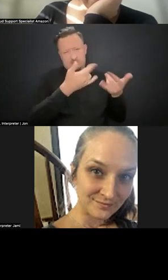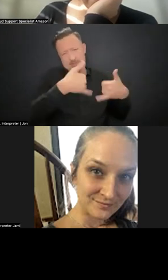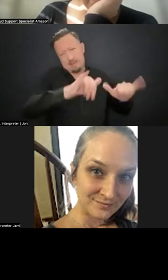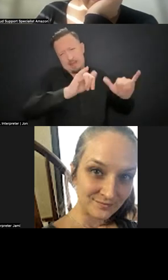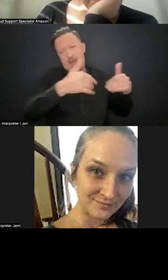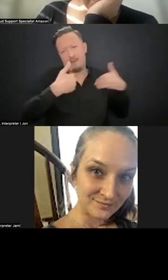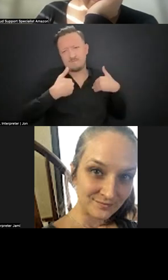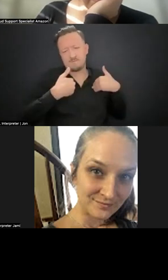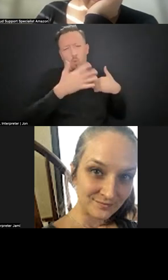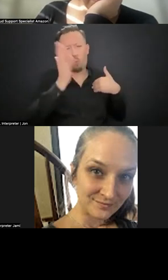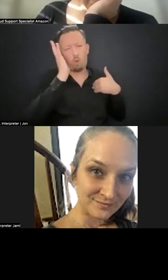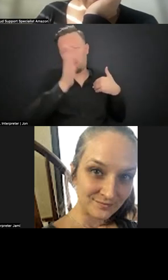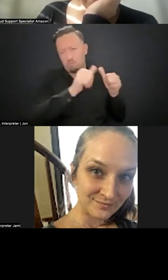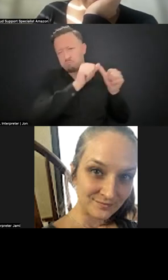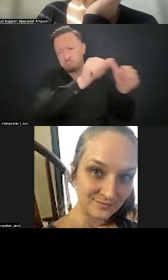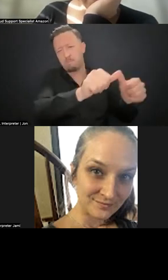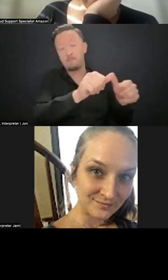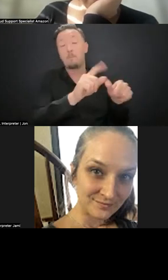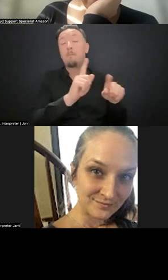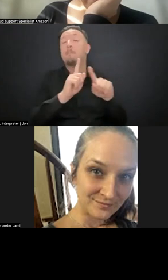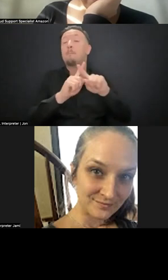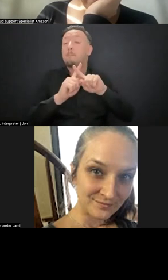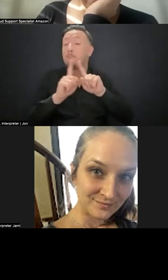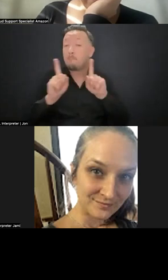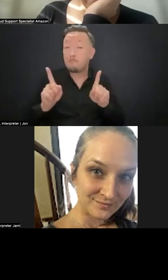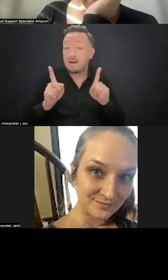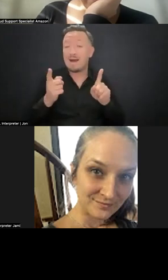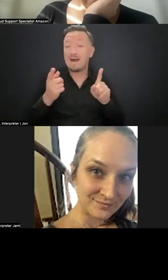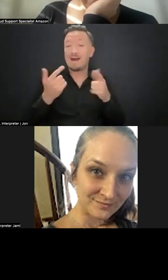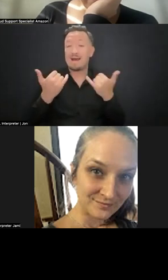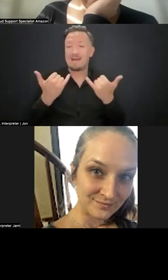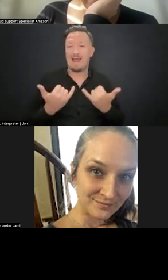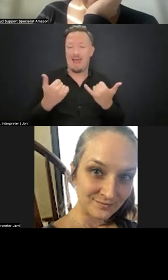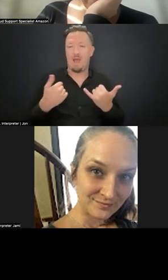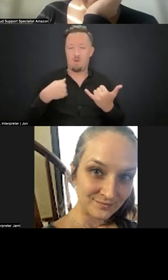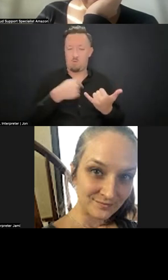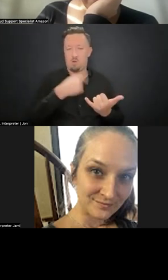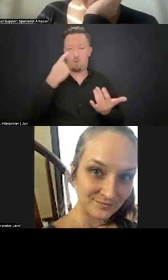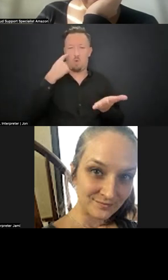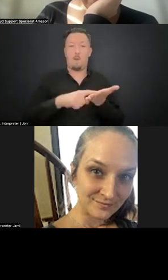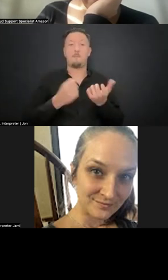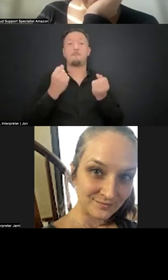lifetime. But I see a trend in the other direction.